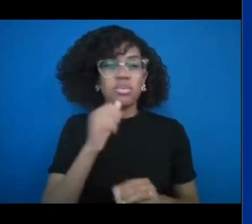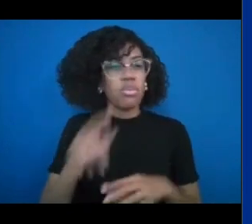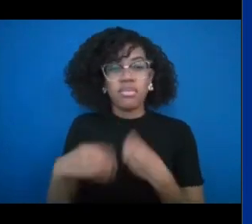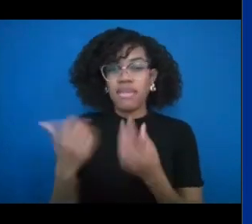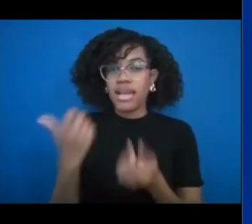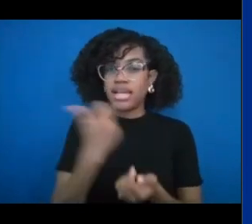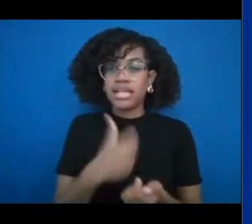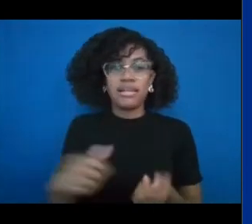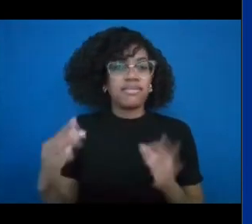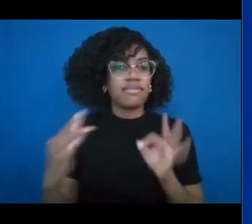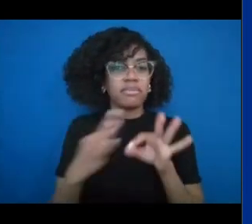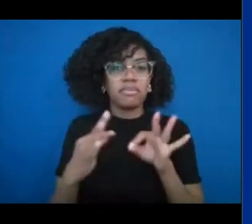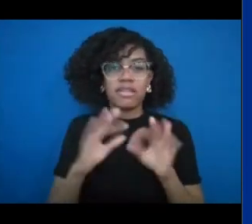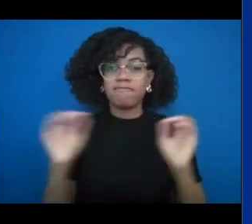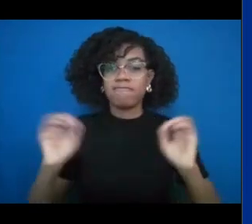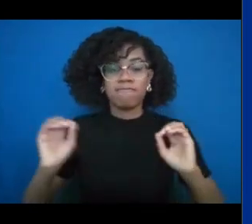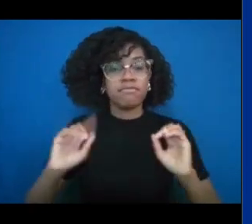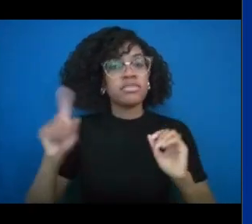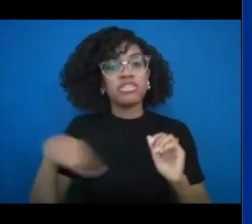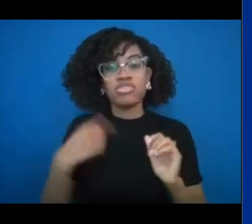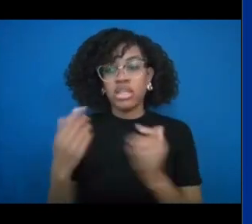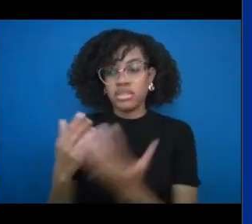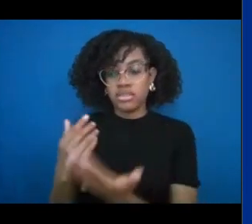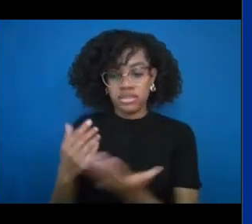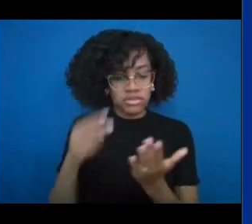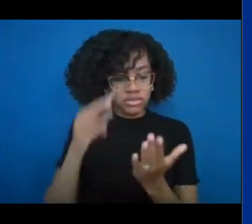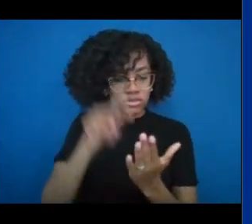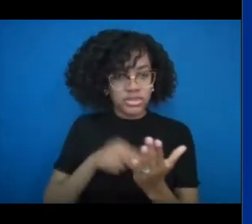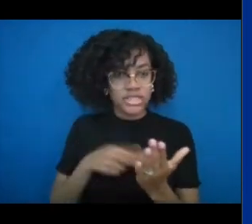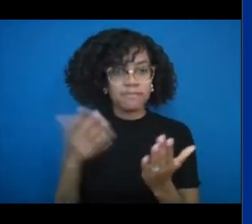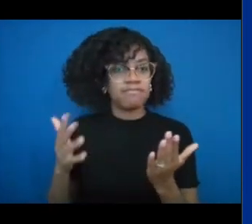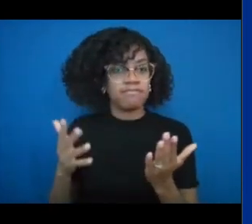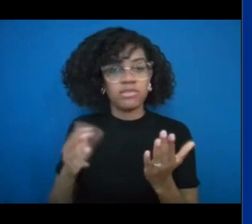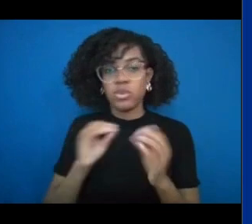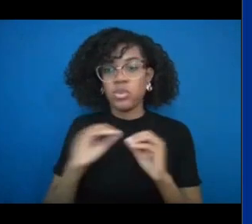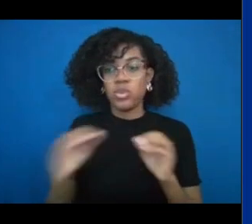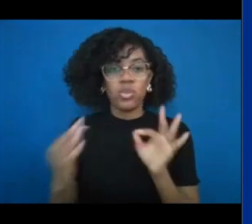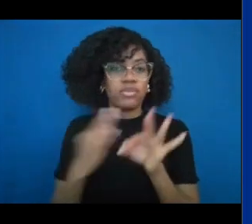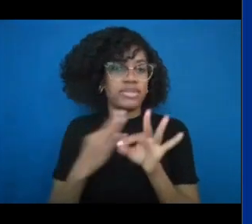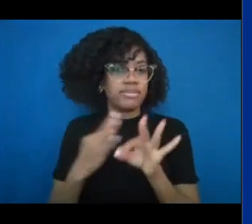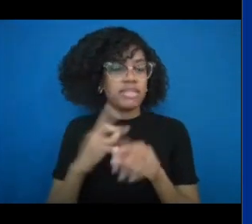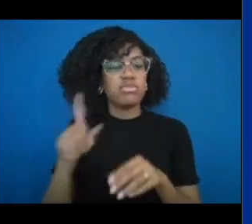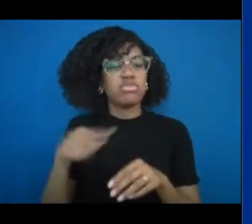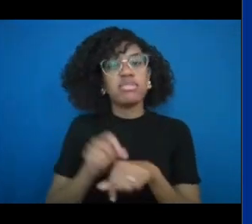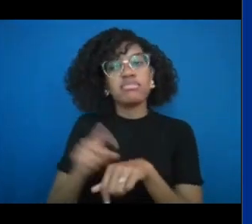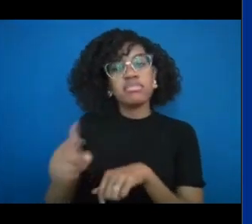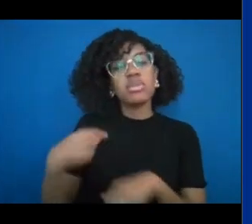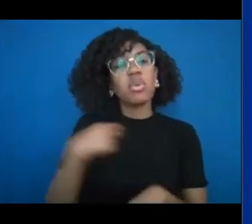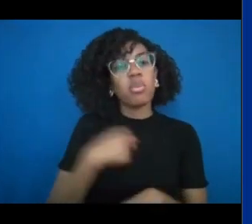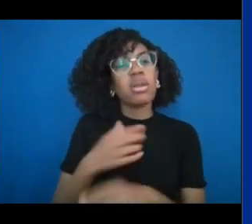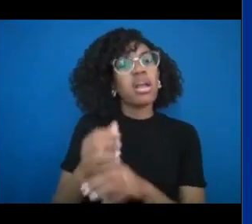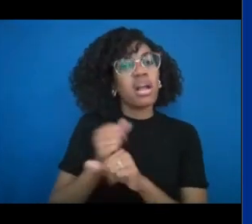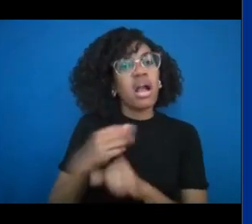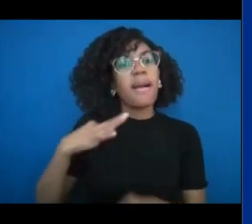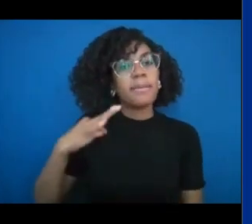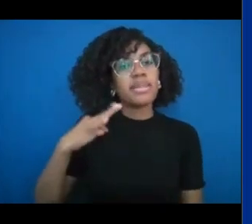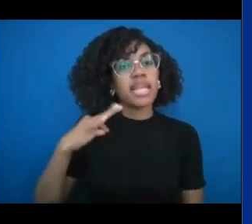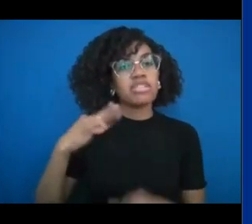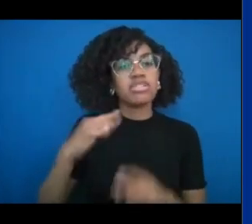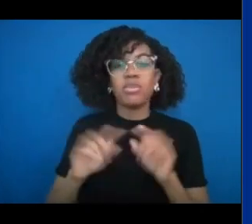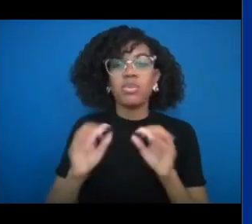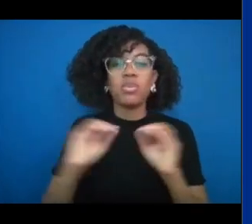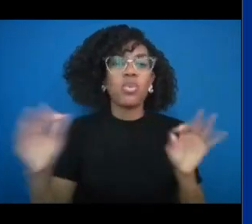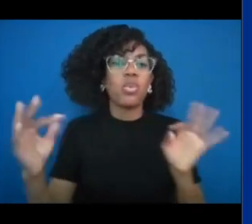us gauge demand and develop our reviewer pool. On February 13th, on